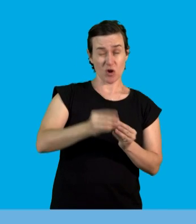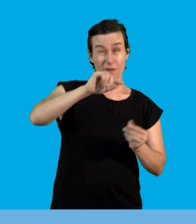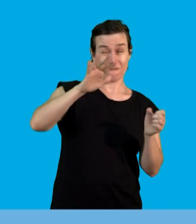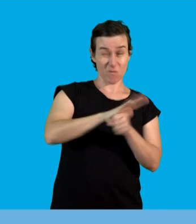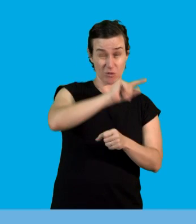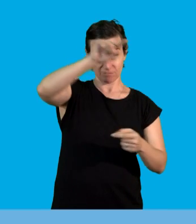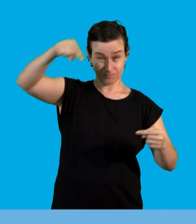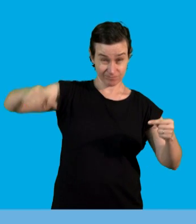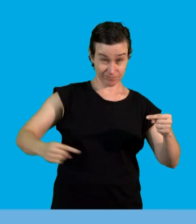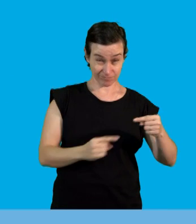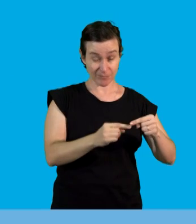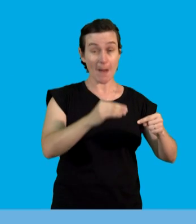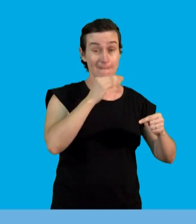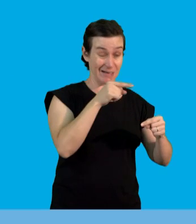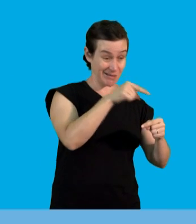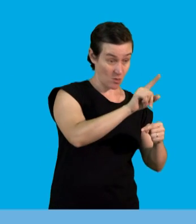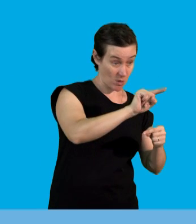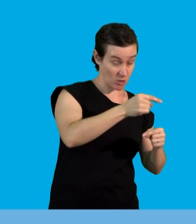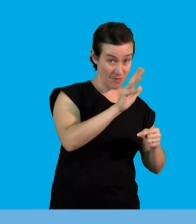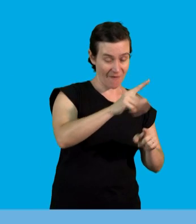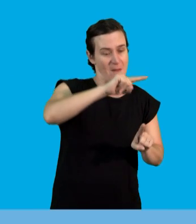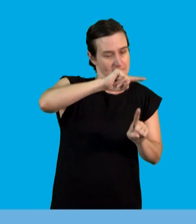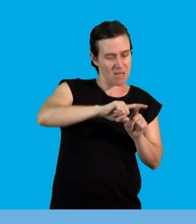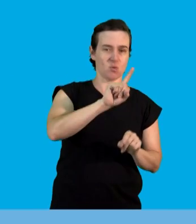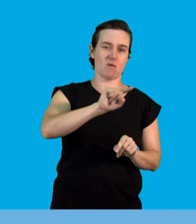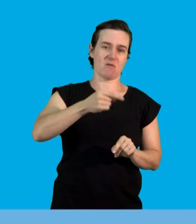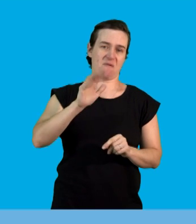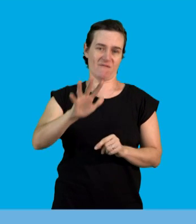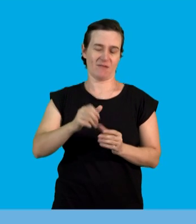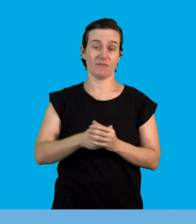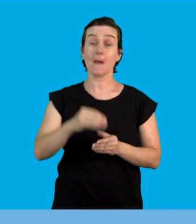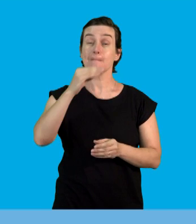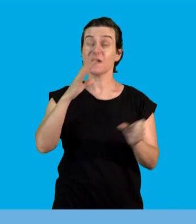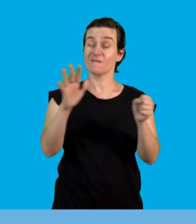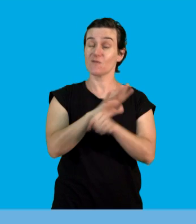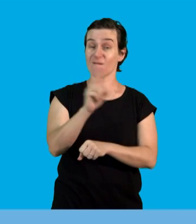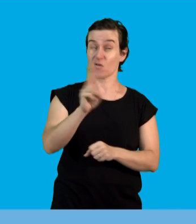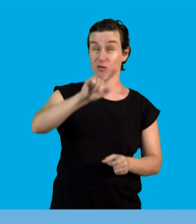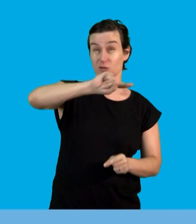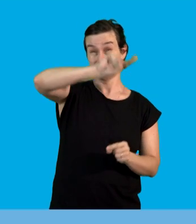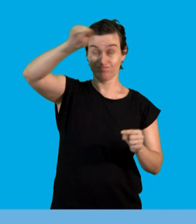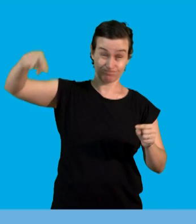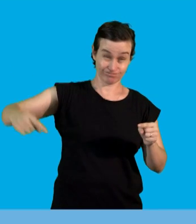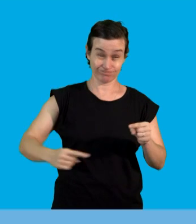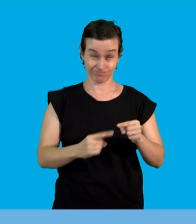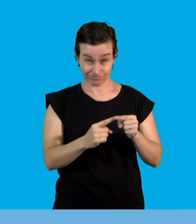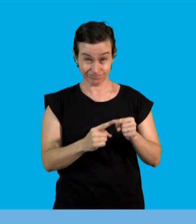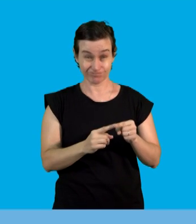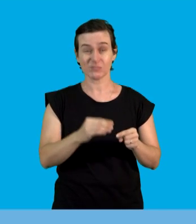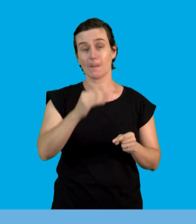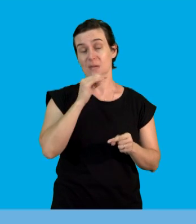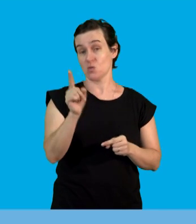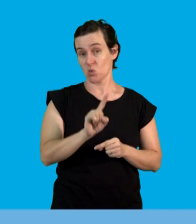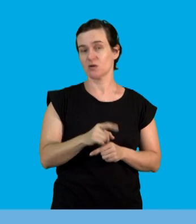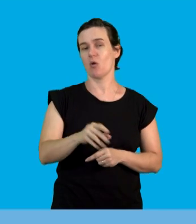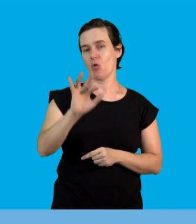sum of the two cells that we have here. So that means the total voltage is going to be 1,5 plus the 1,5,